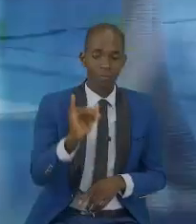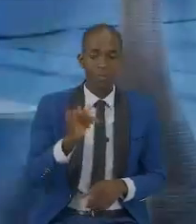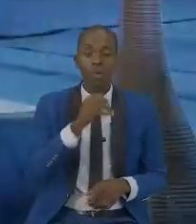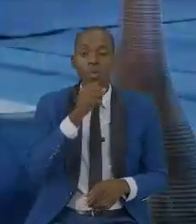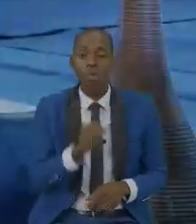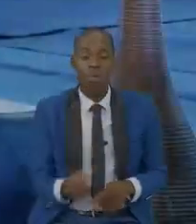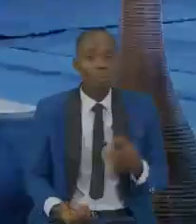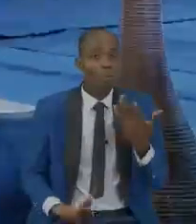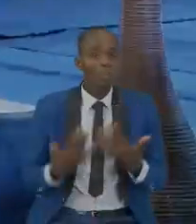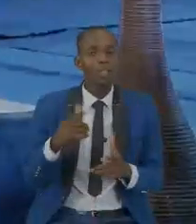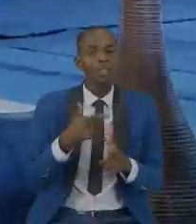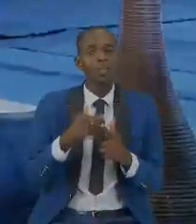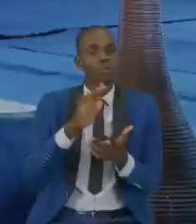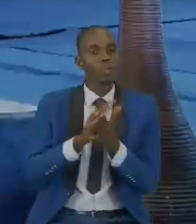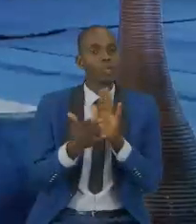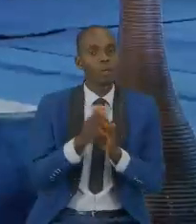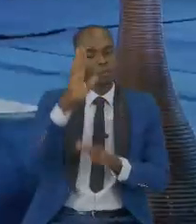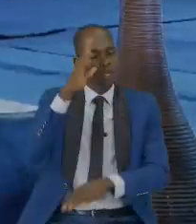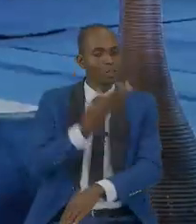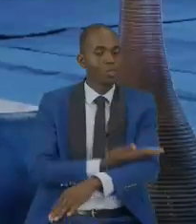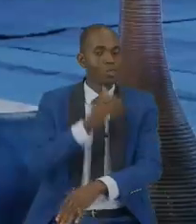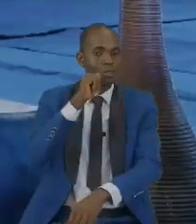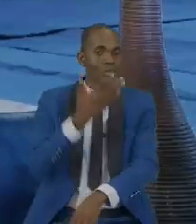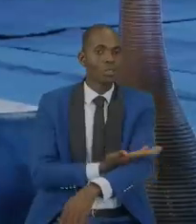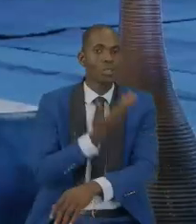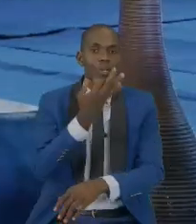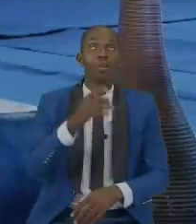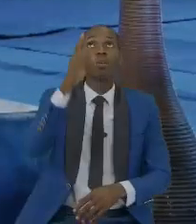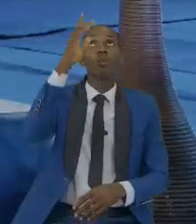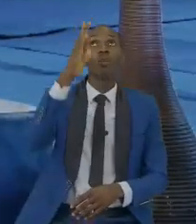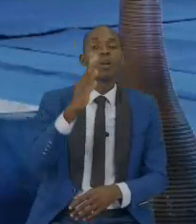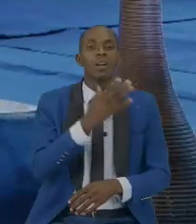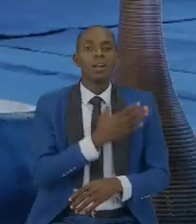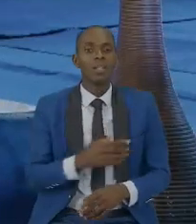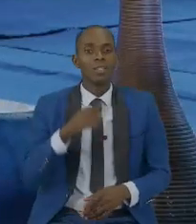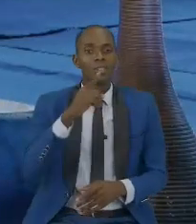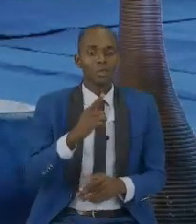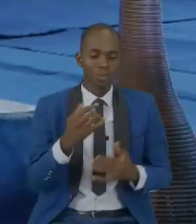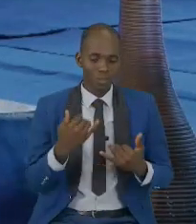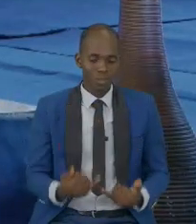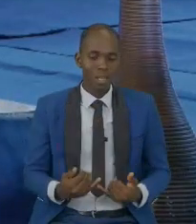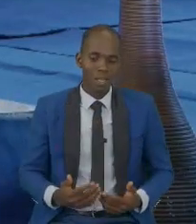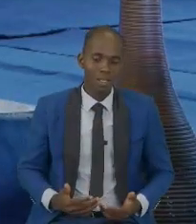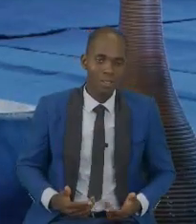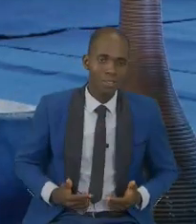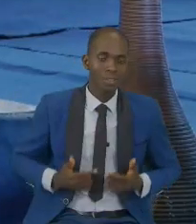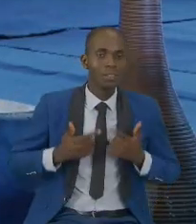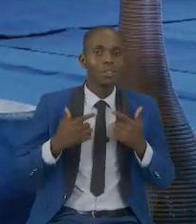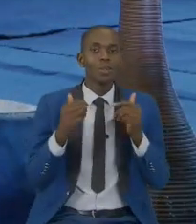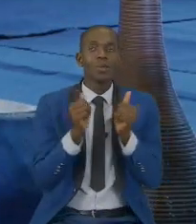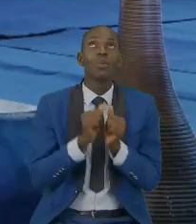of God, a son of God, a daughter of God, and you live with God forever